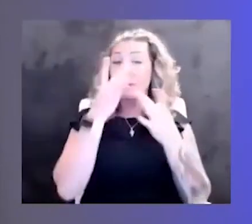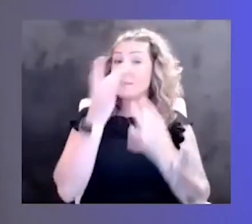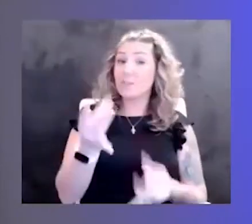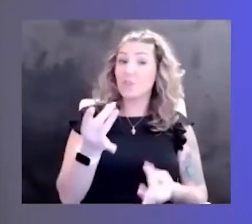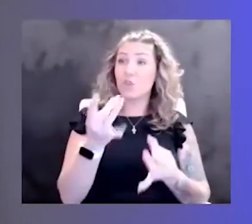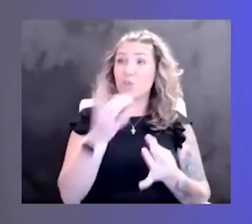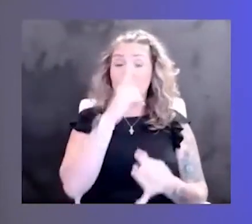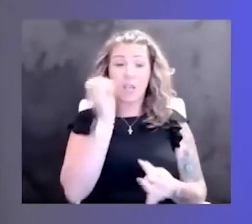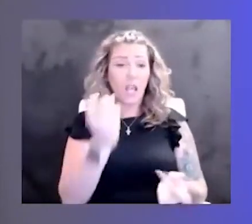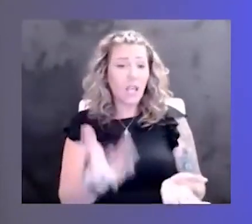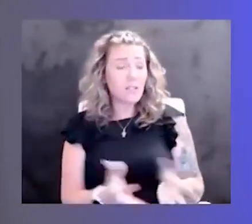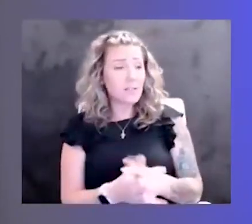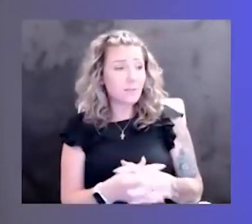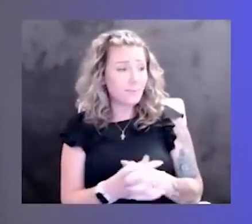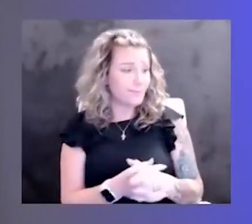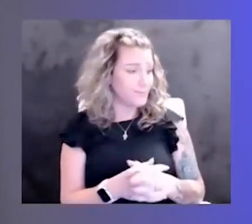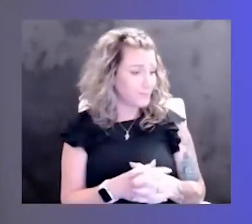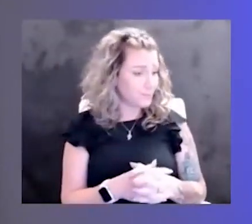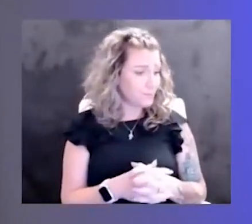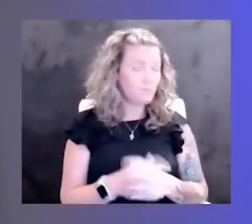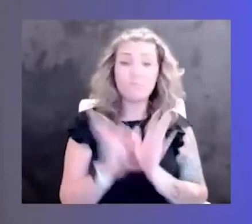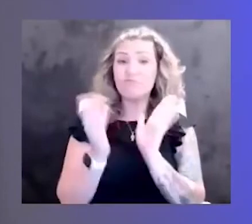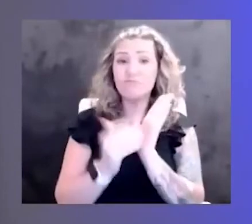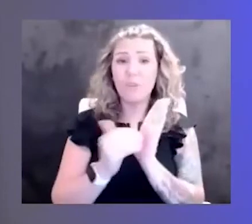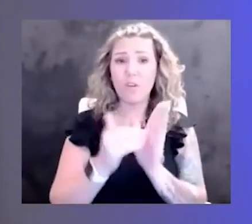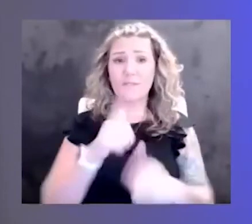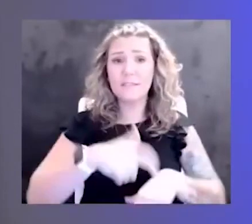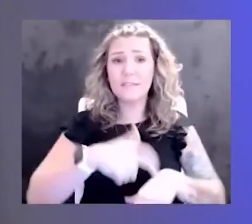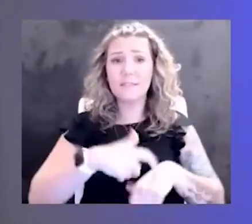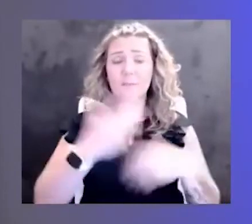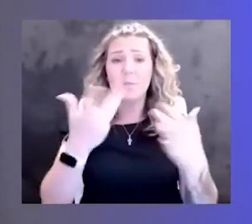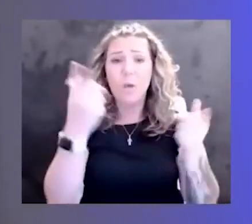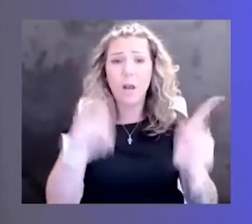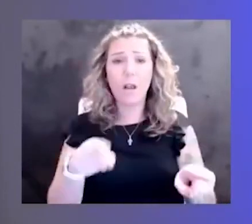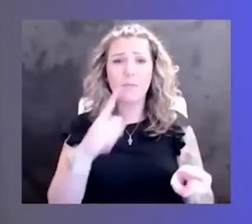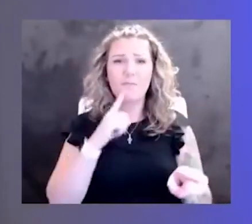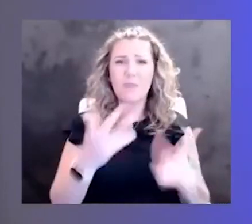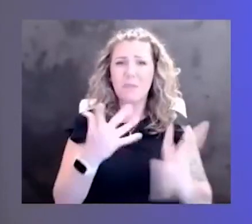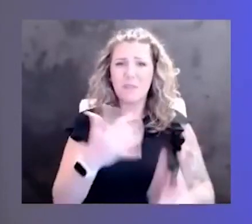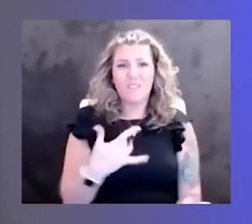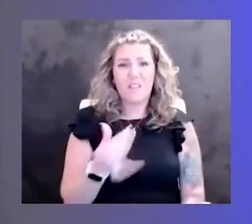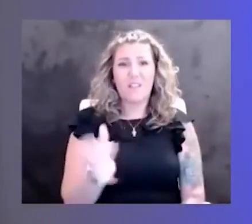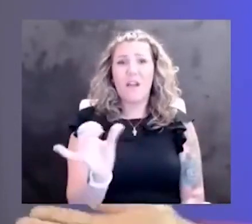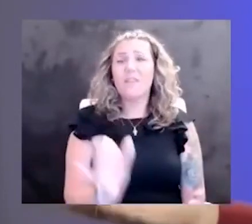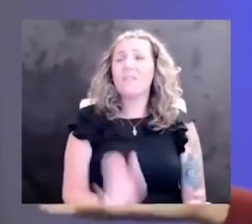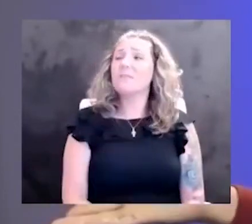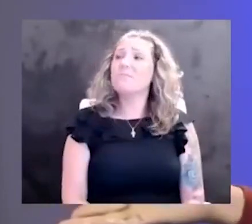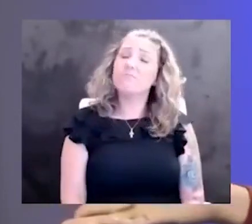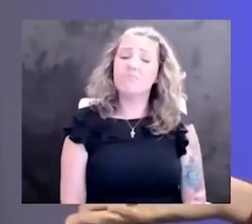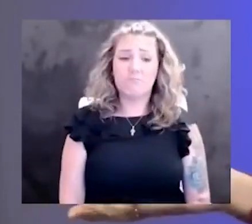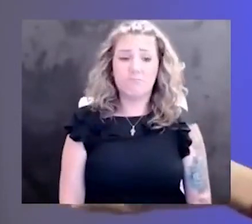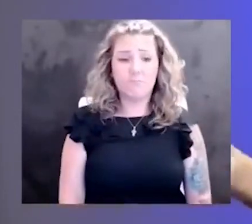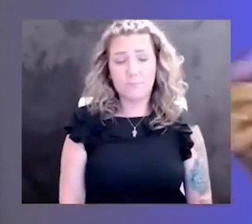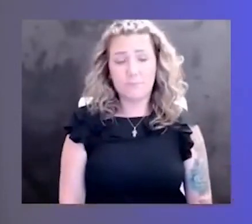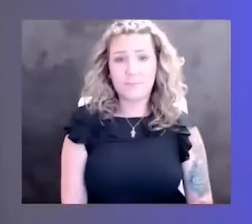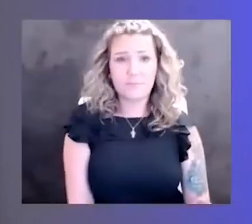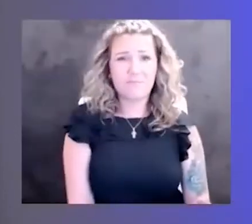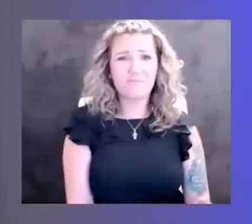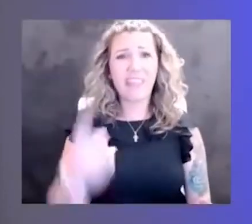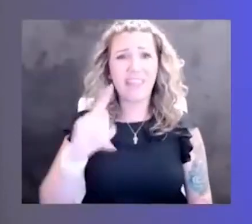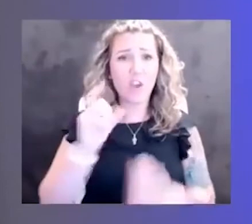are often times where it might feel like that they would be competing interests,